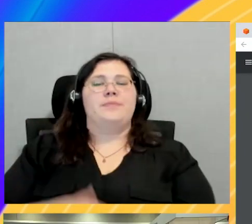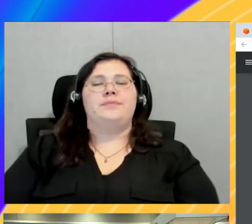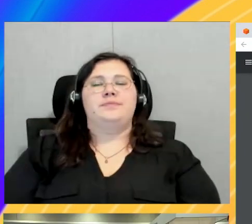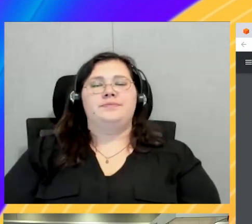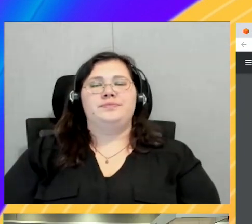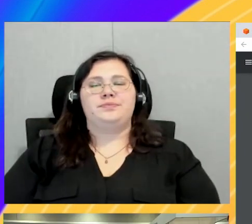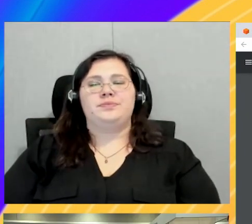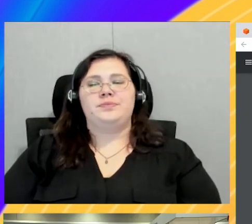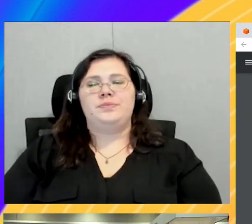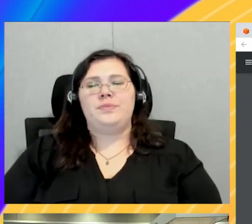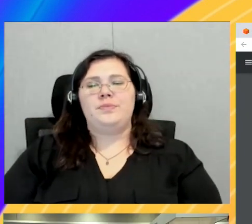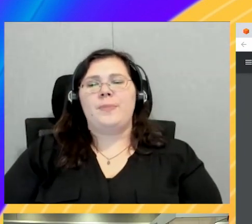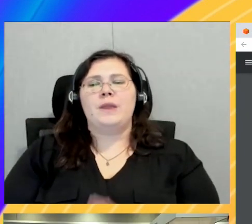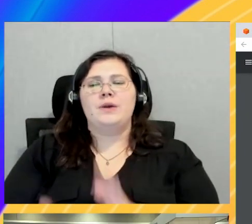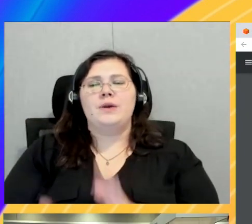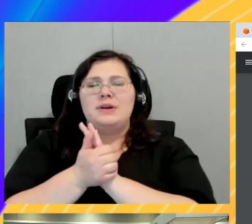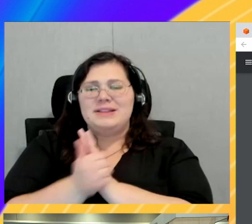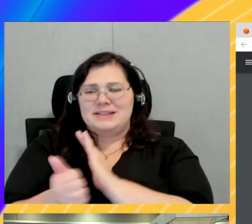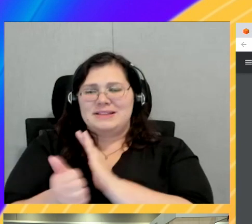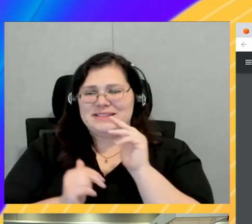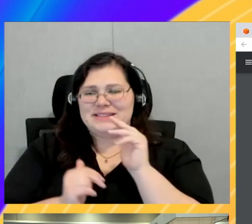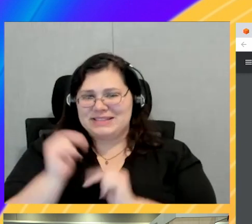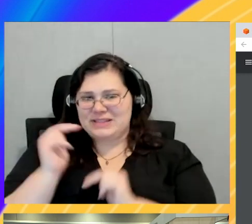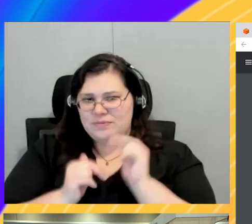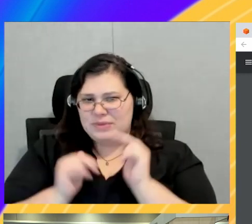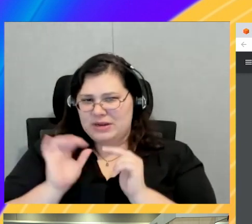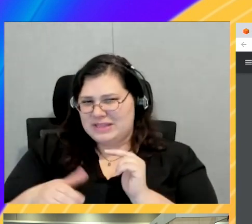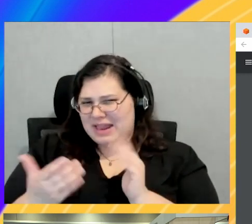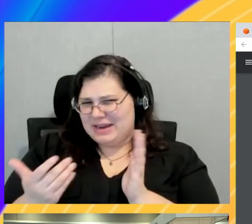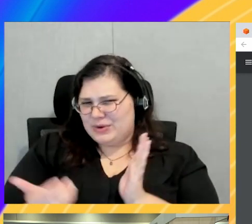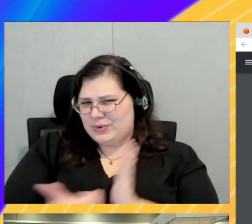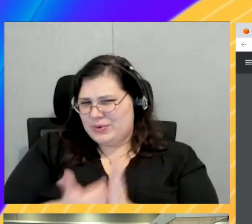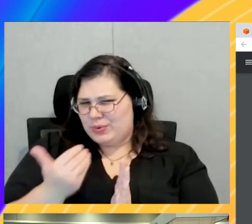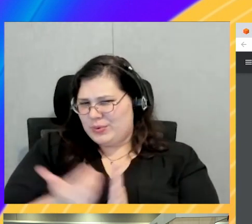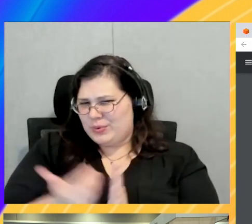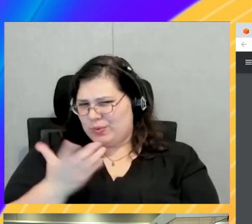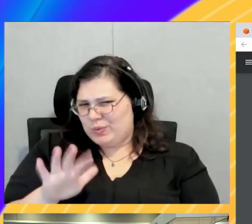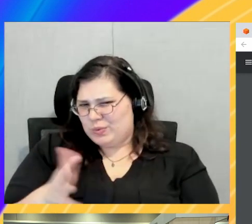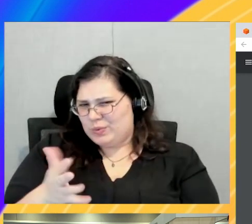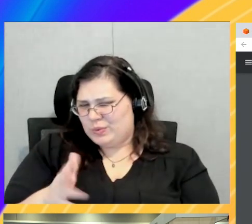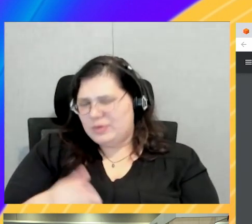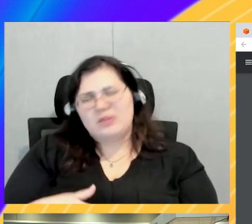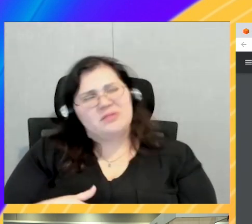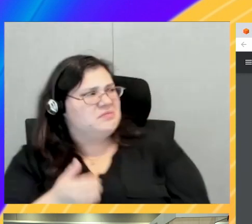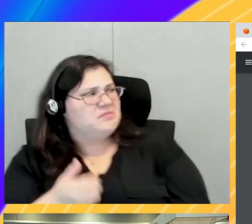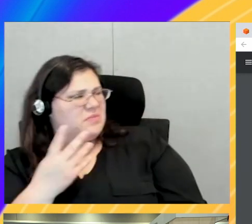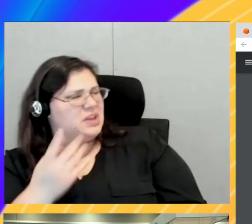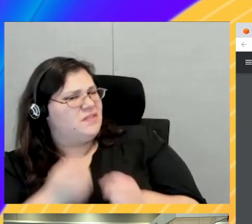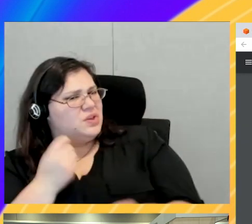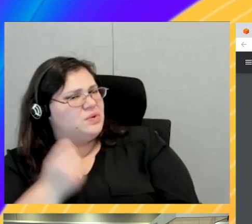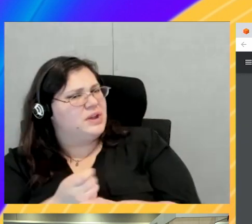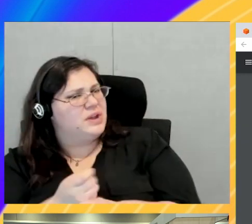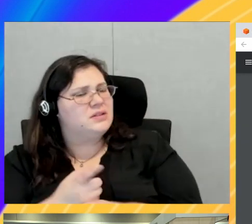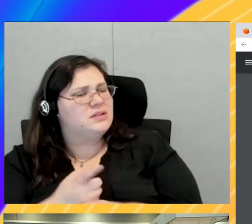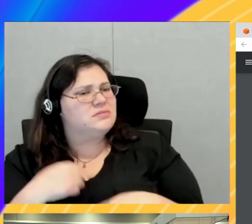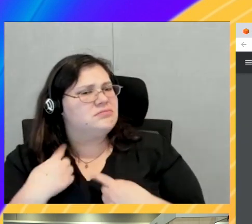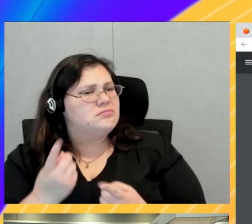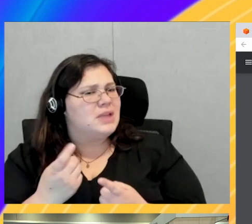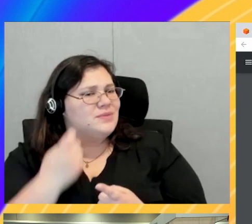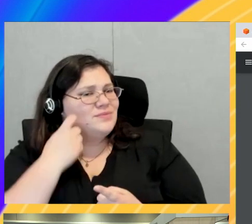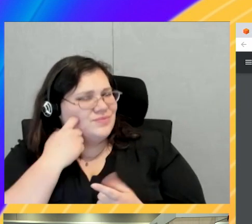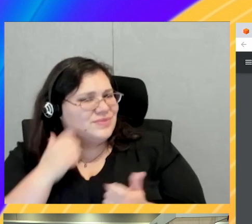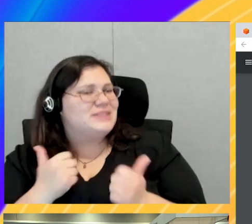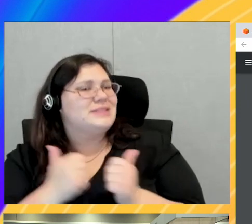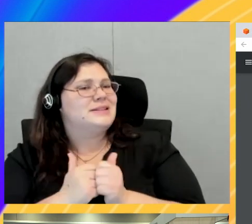relatively new-ish? Has that been around? It's been around for a couple of years. Okay. Yeah, and we just updated, so now we have over